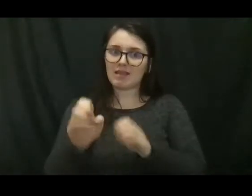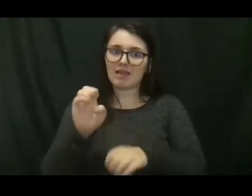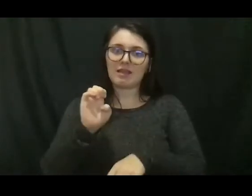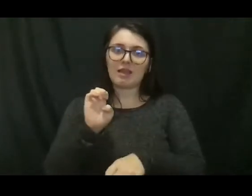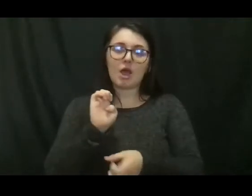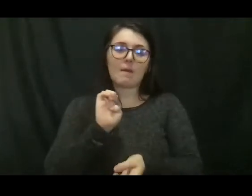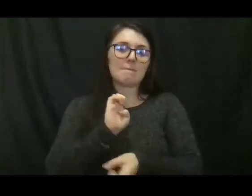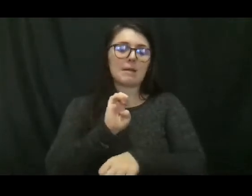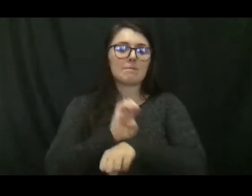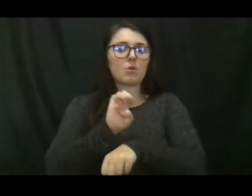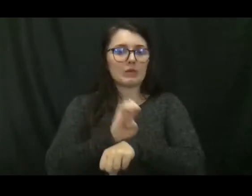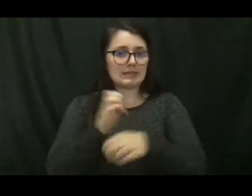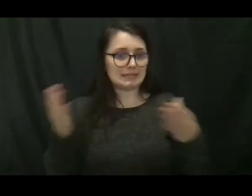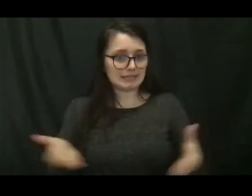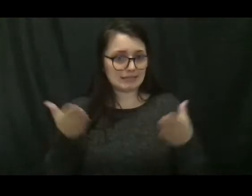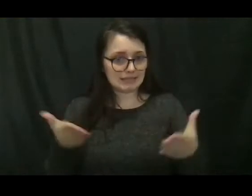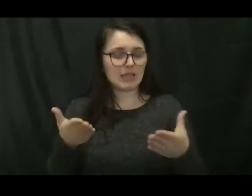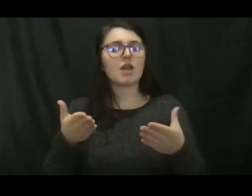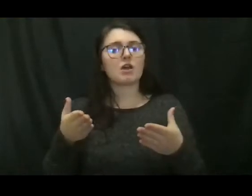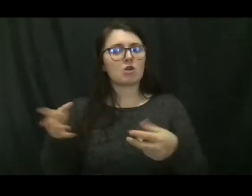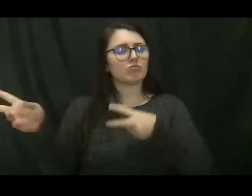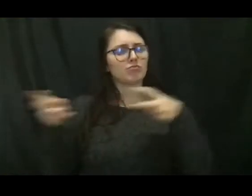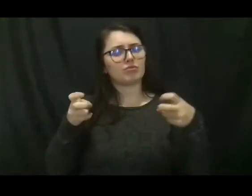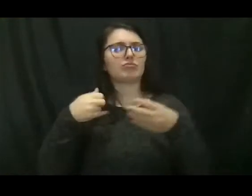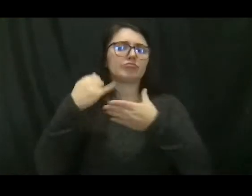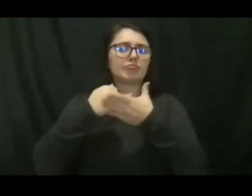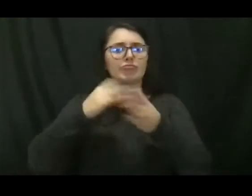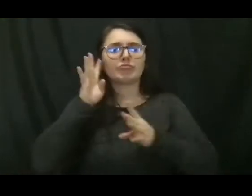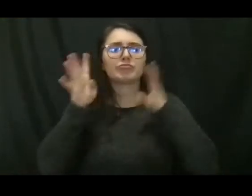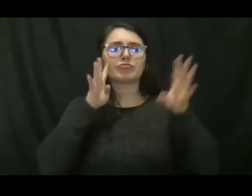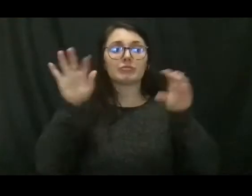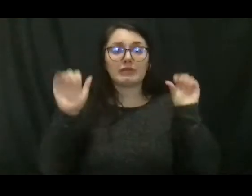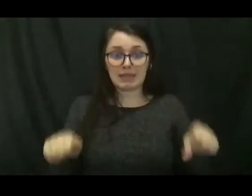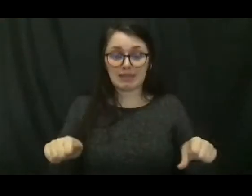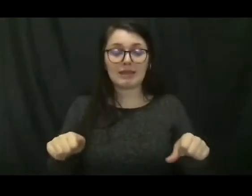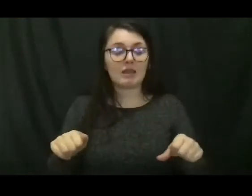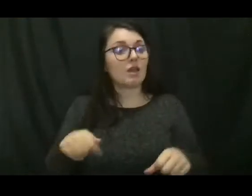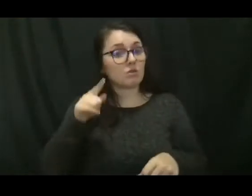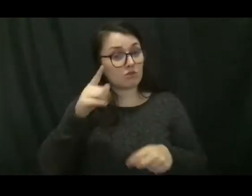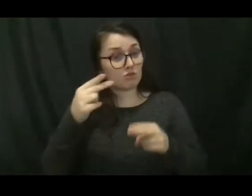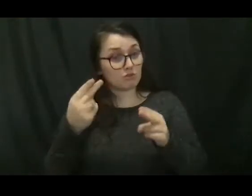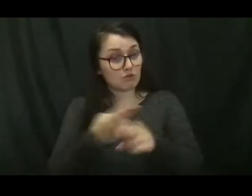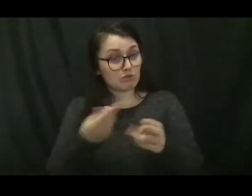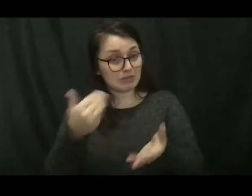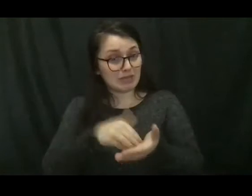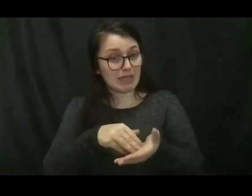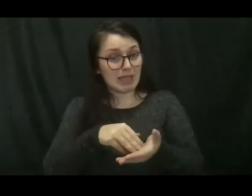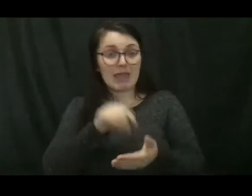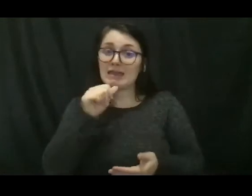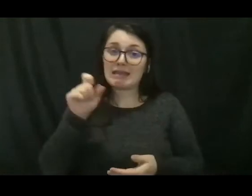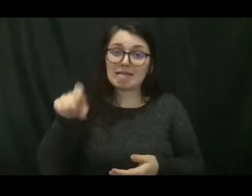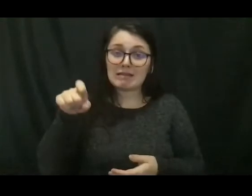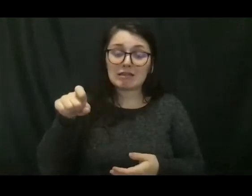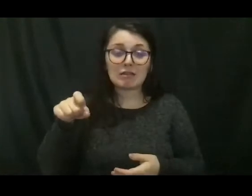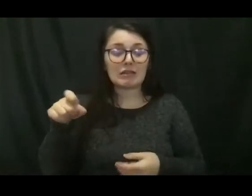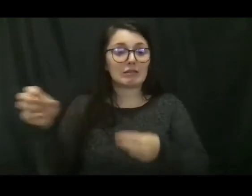stuff and make art. And so when you reuse, you don't have to use the metal, you know,